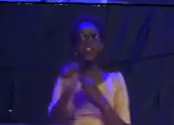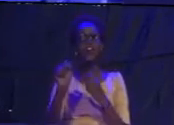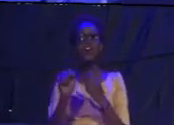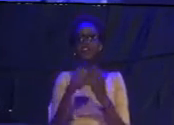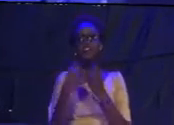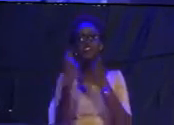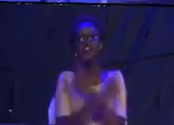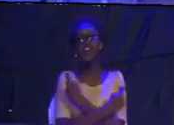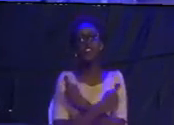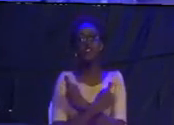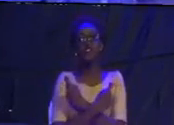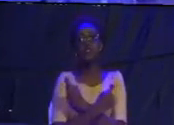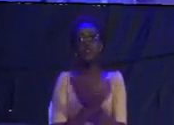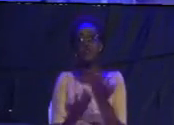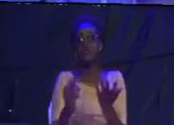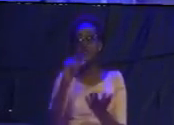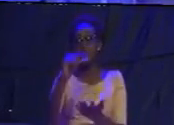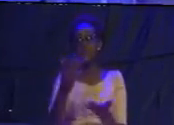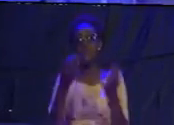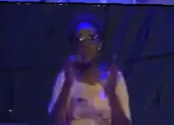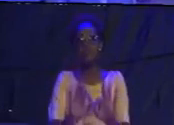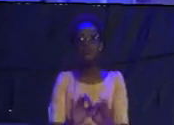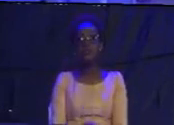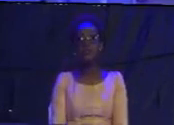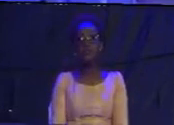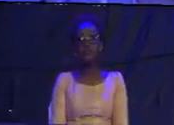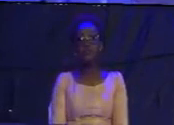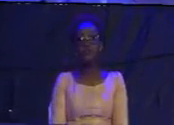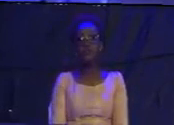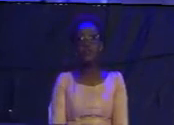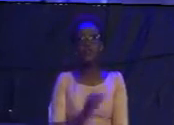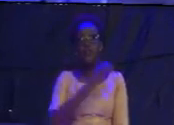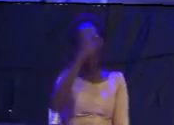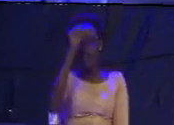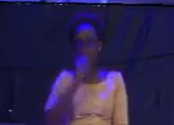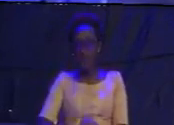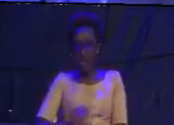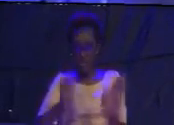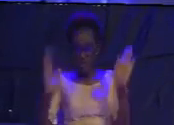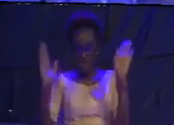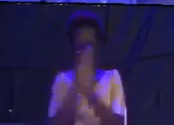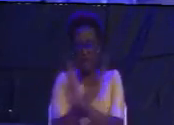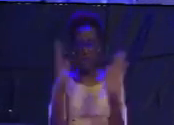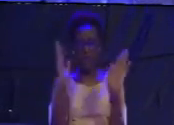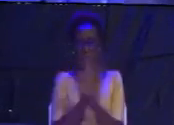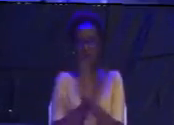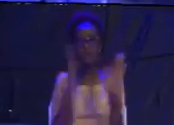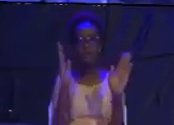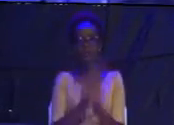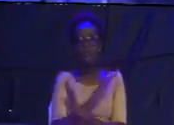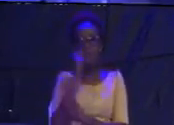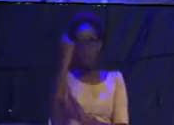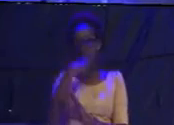But in Africa, they won't receive them. They can't change much in Africa. Africa is hiding